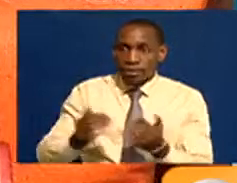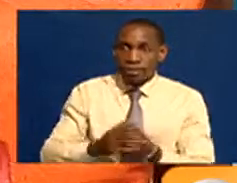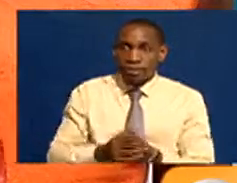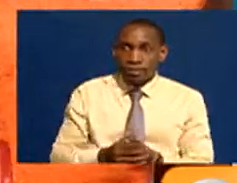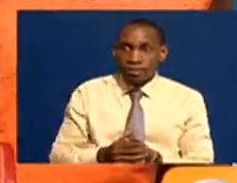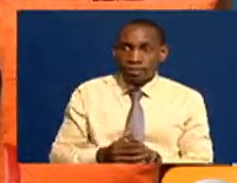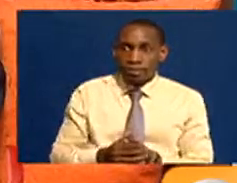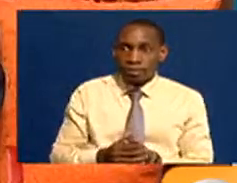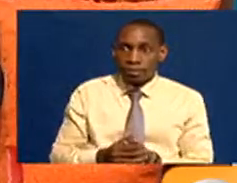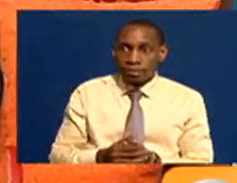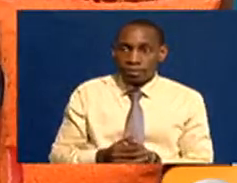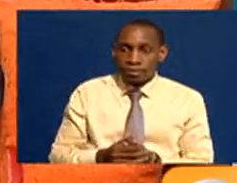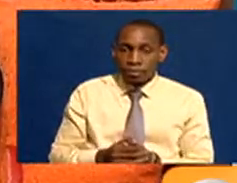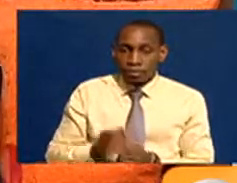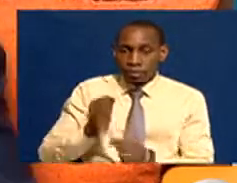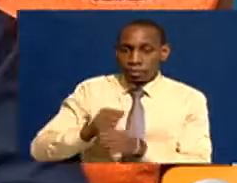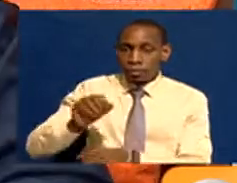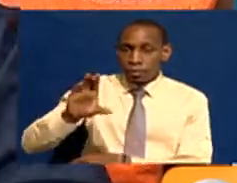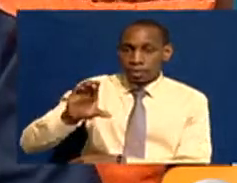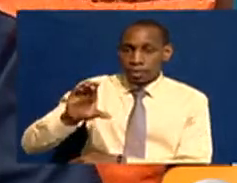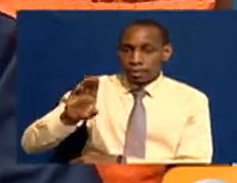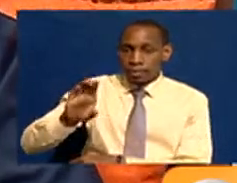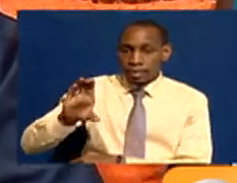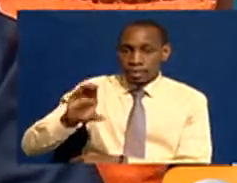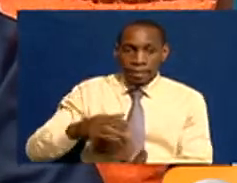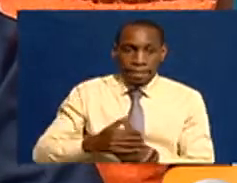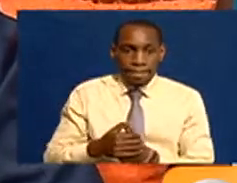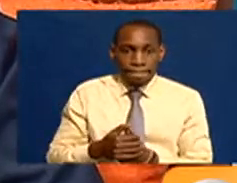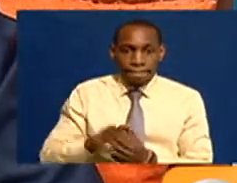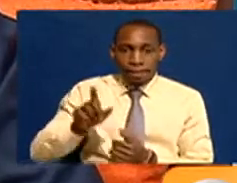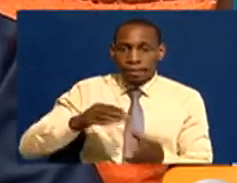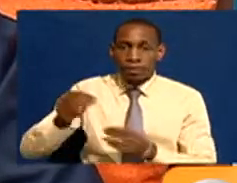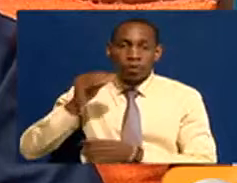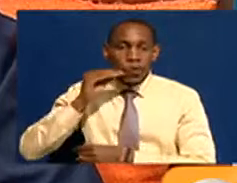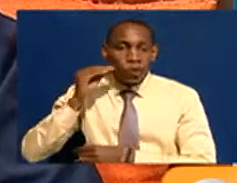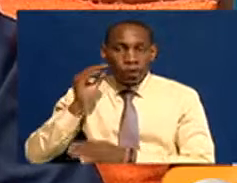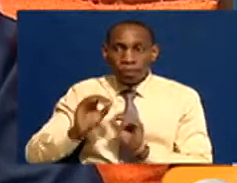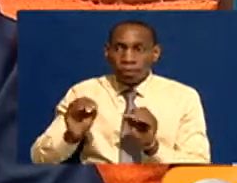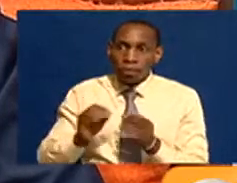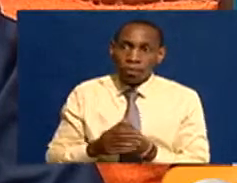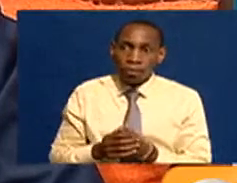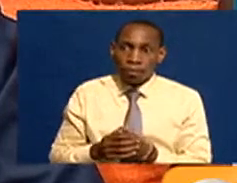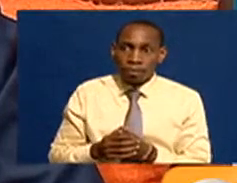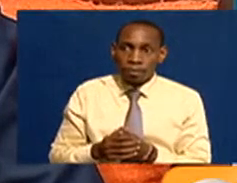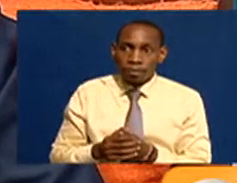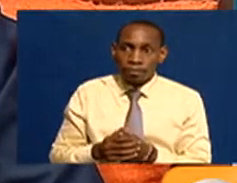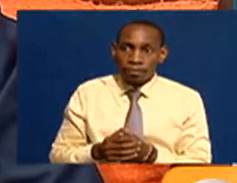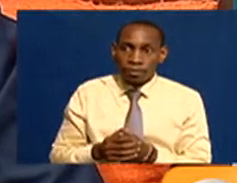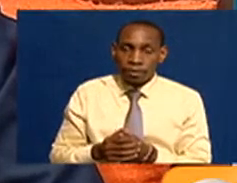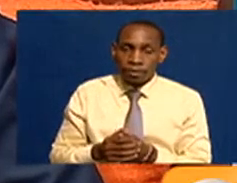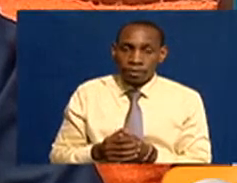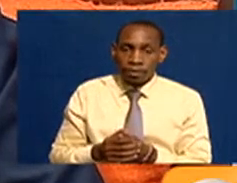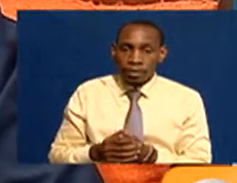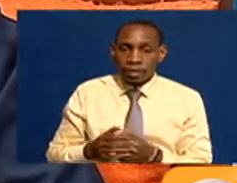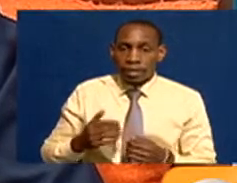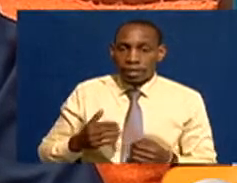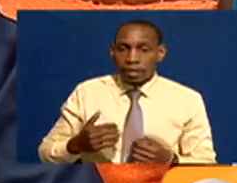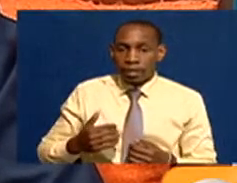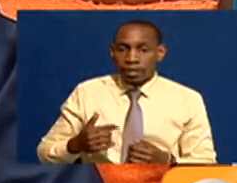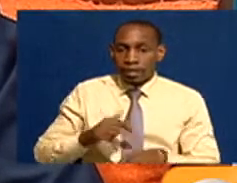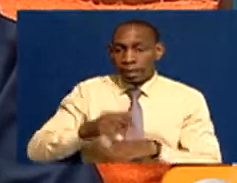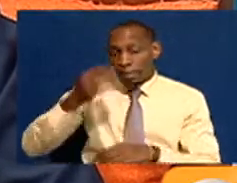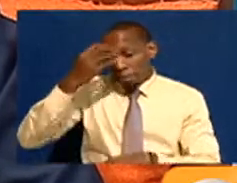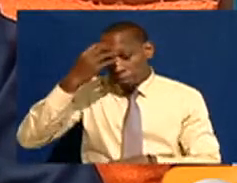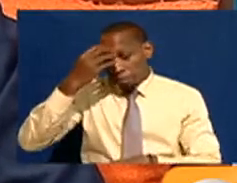don't have to, you do your CBC, you know? You don't have to go home and you are a very angry man